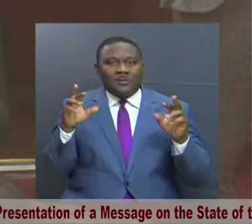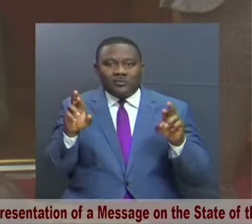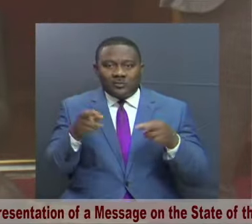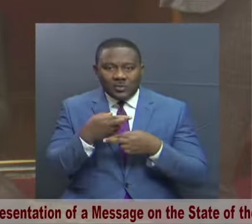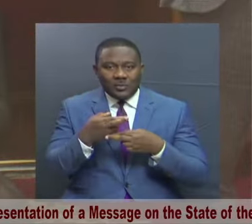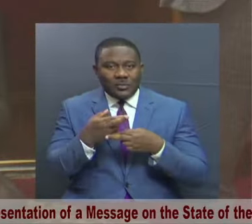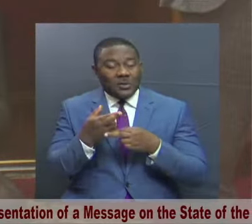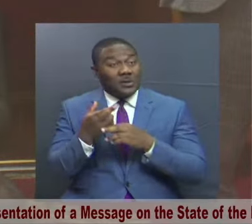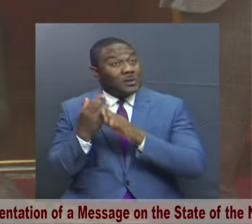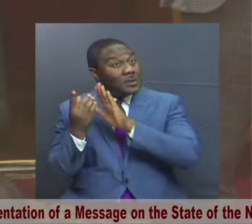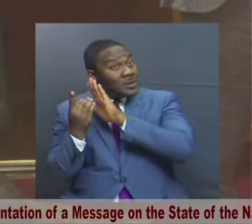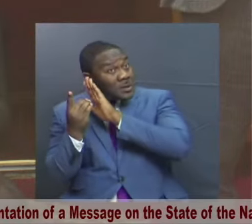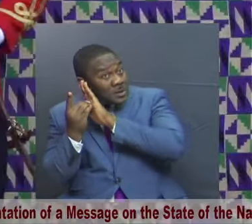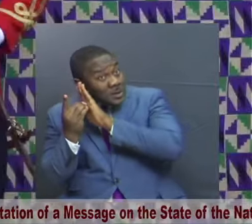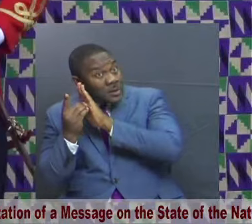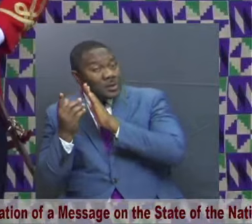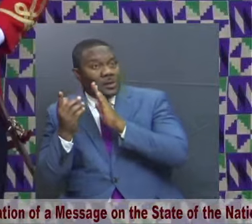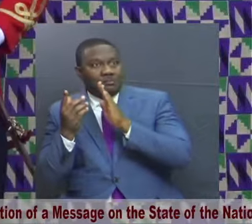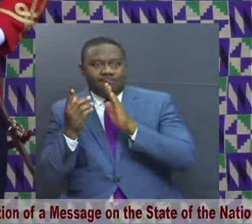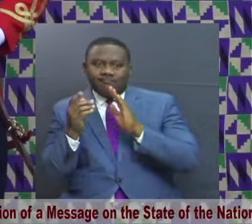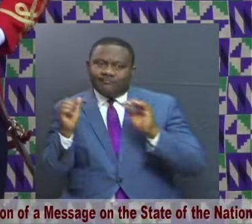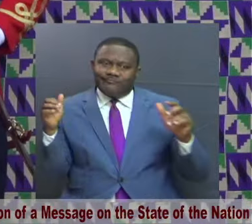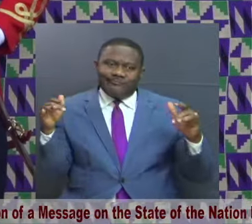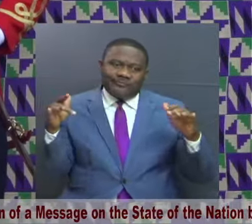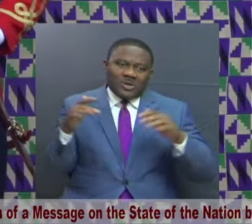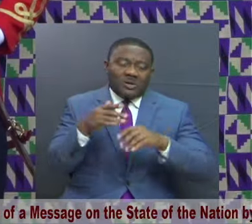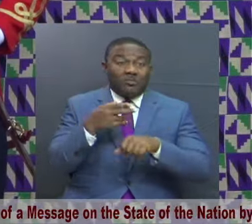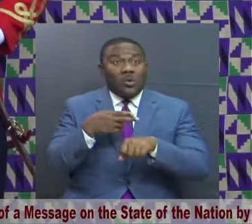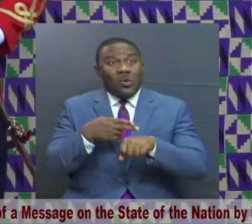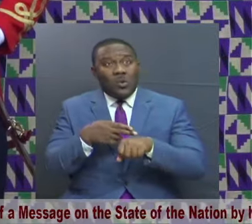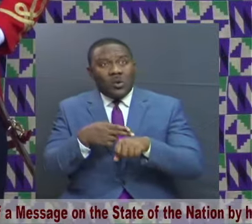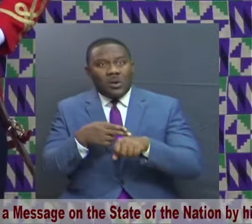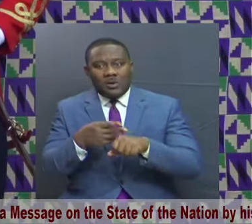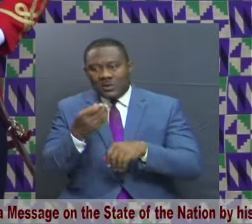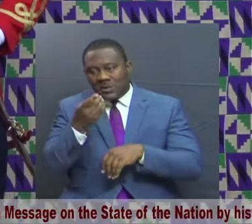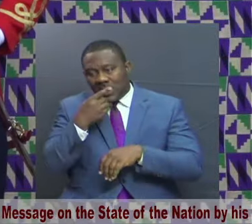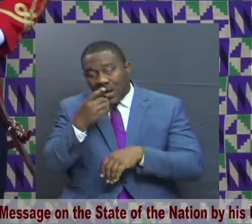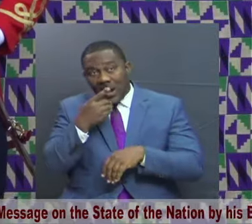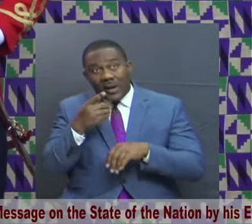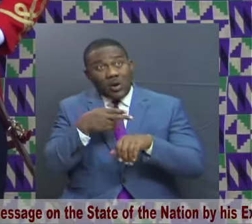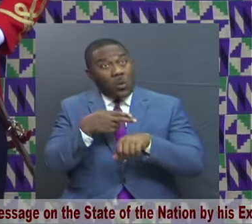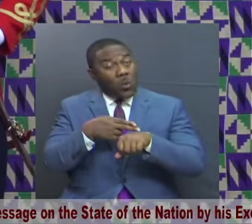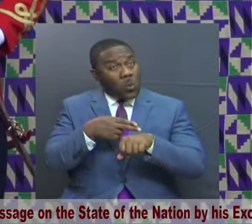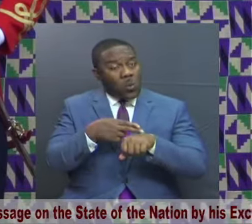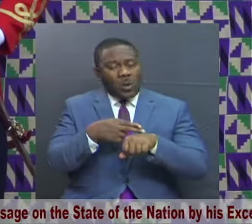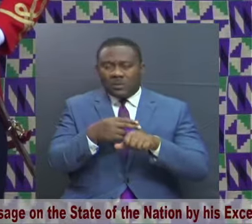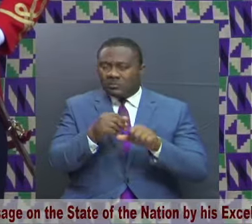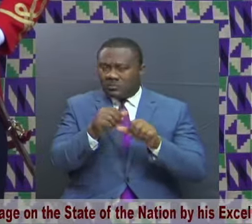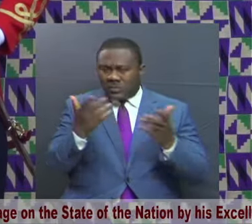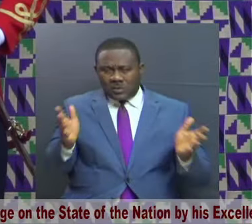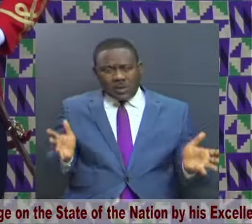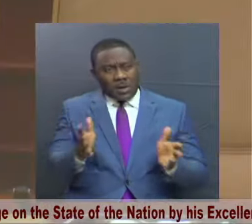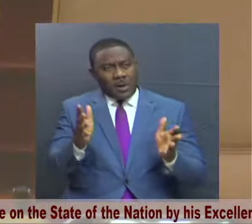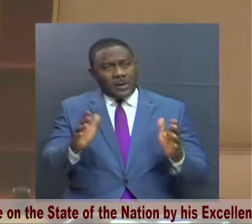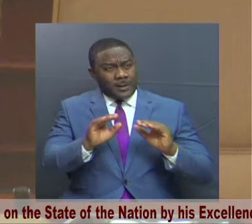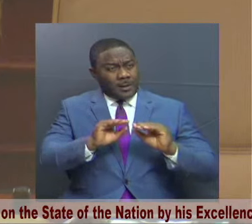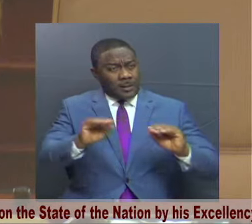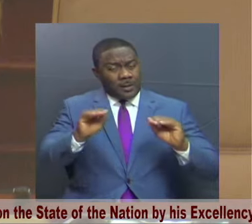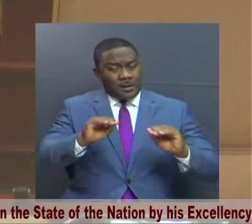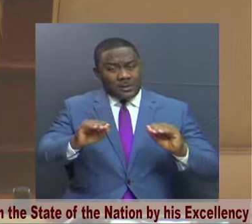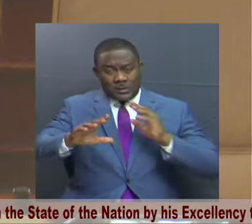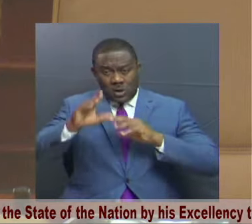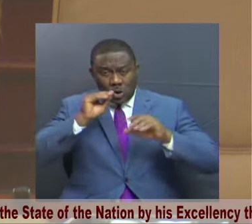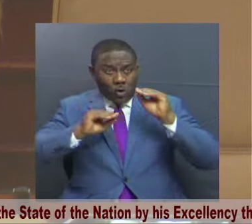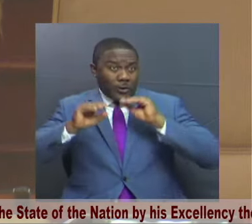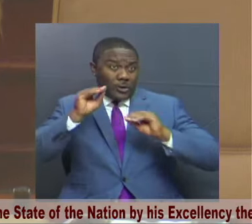dormitories assembly Halls dining halls and conducive environments to Foster teacher and teaching